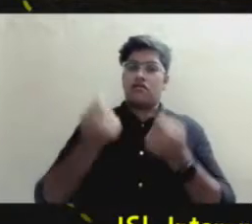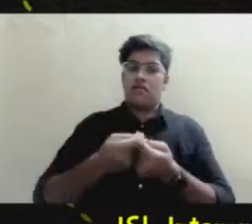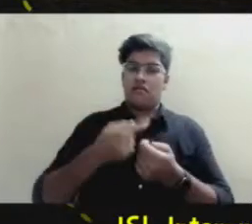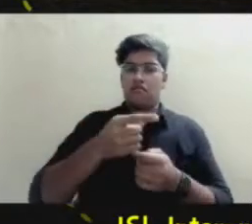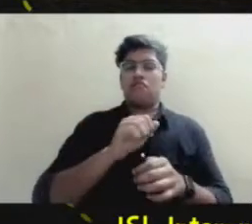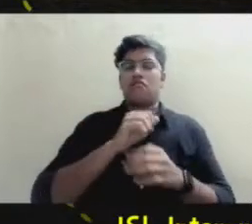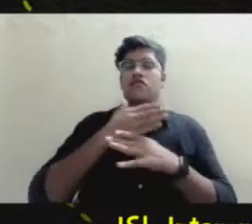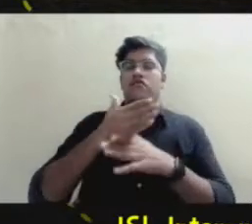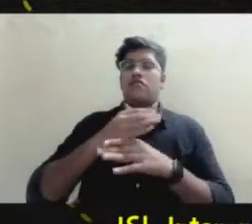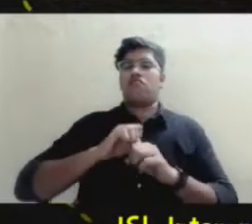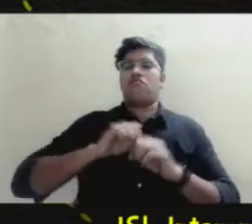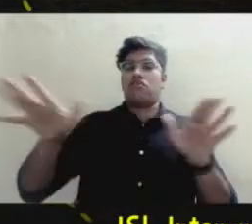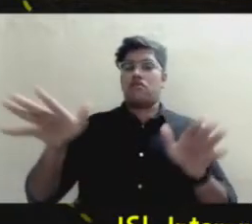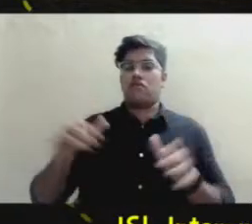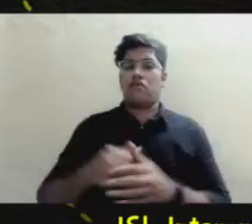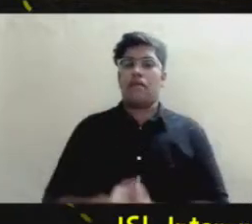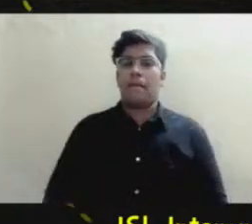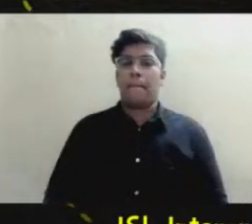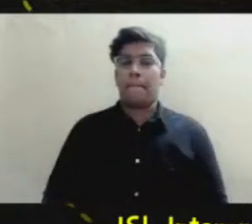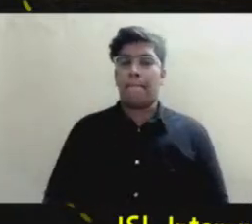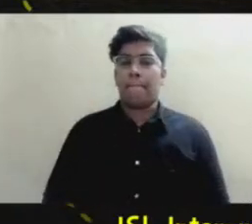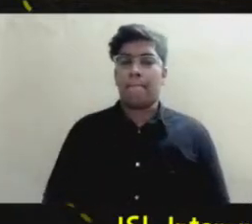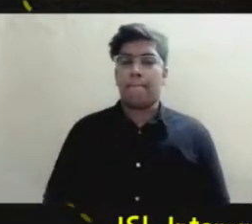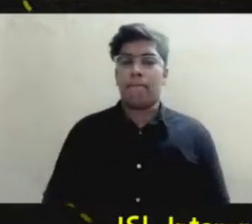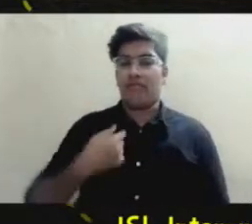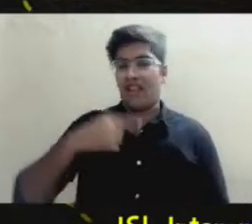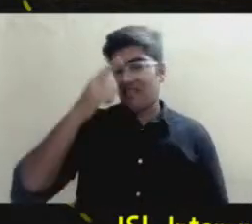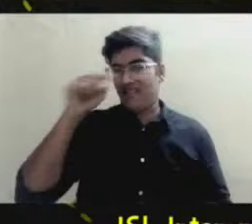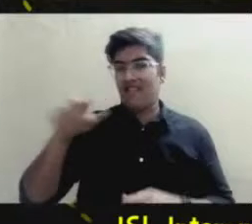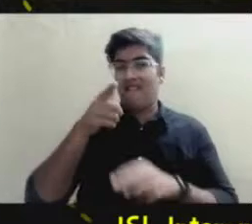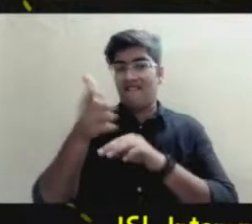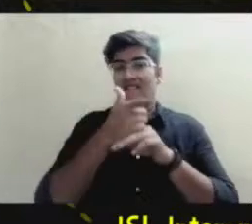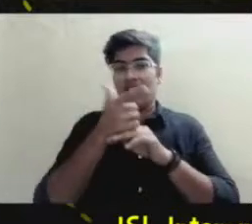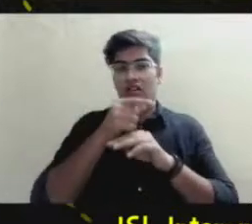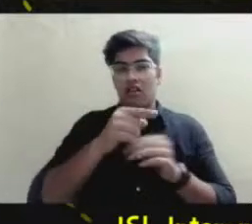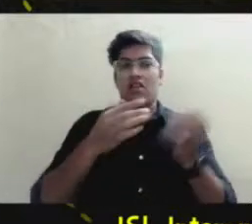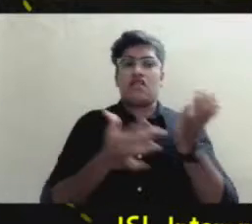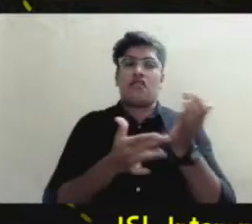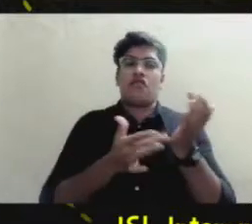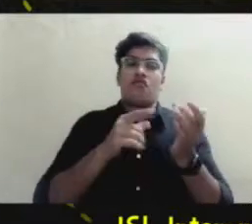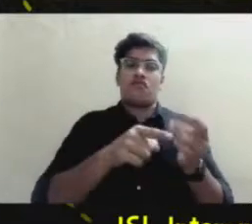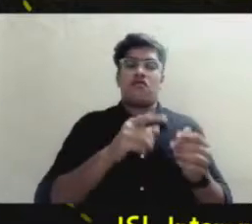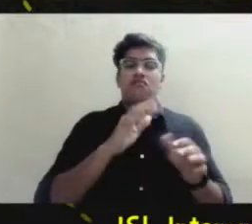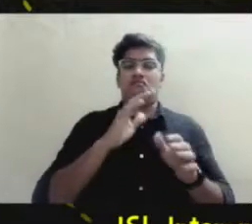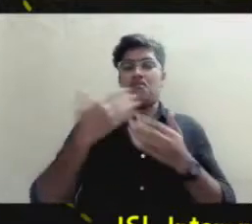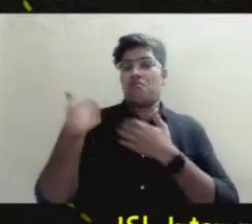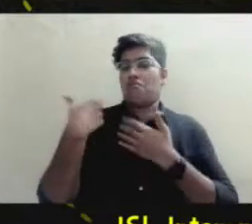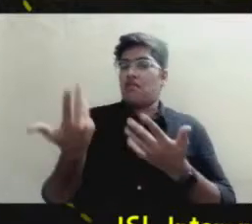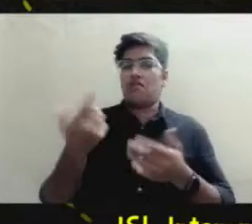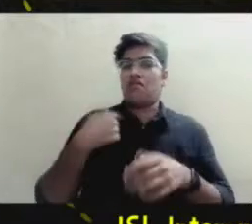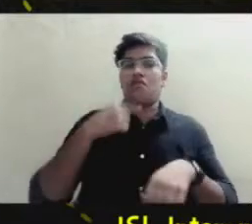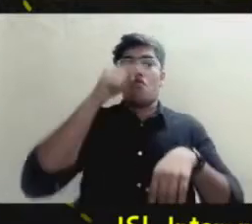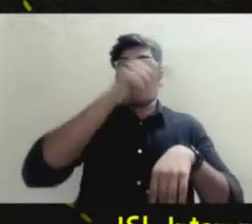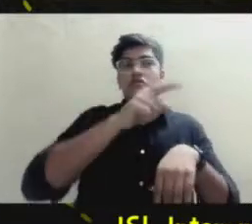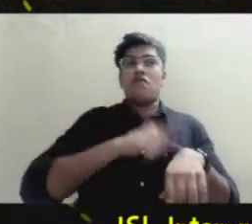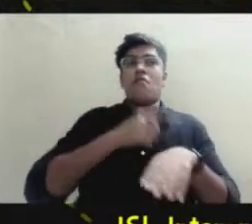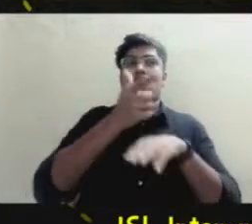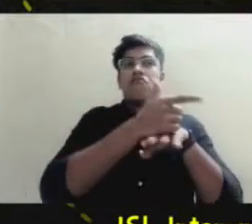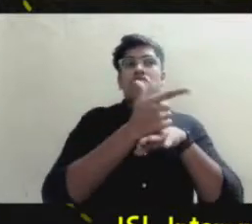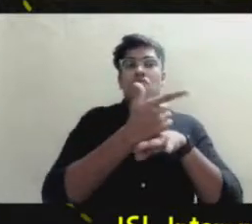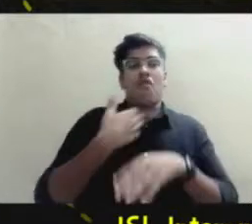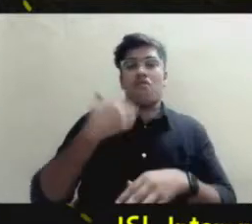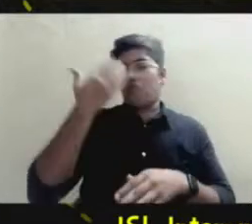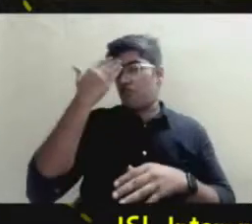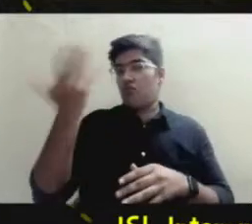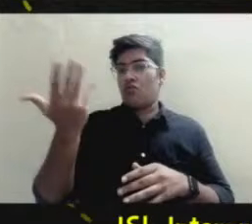it. About the graininess, I think that would depend on the technology that was used at the time. Perhaps it